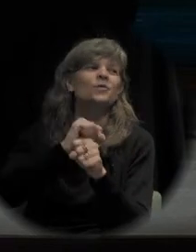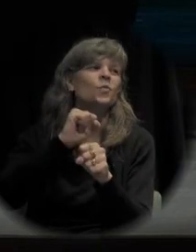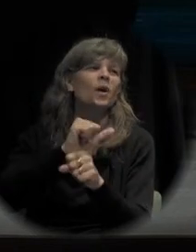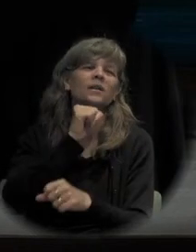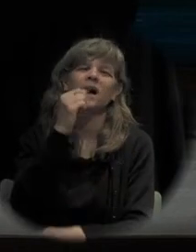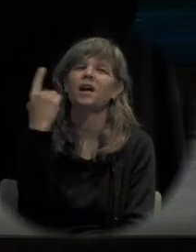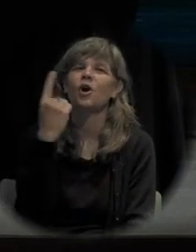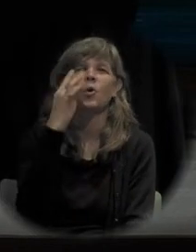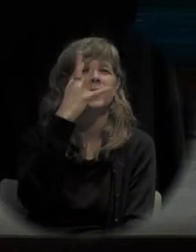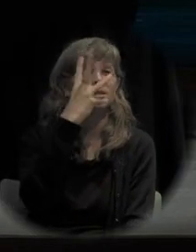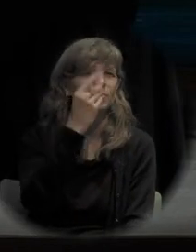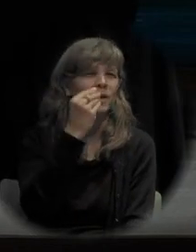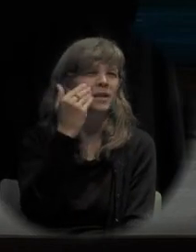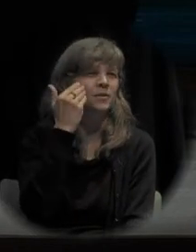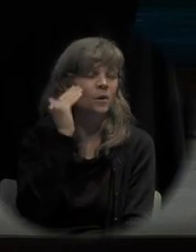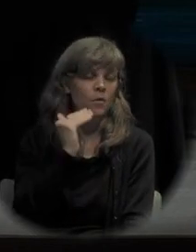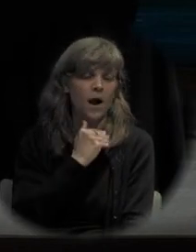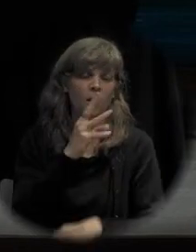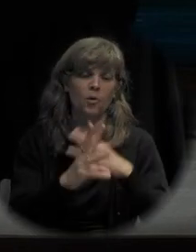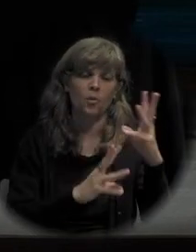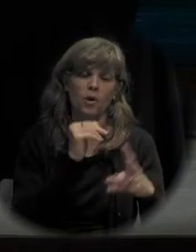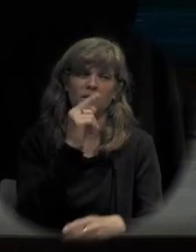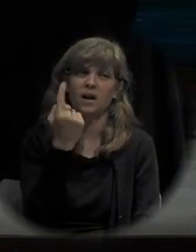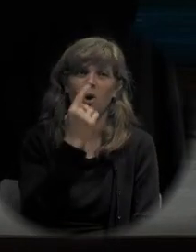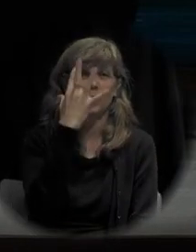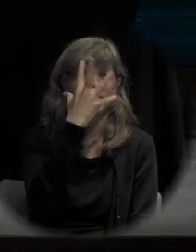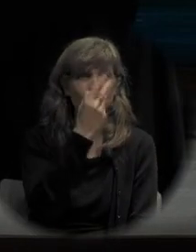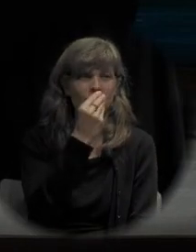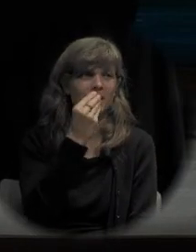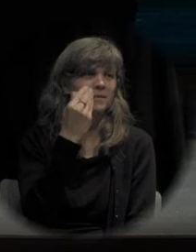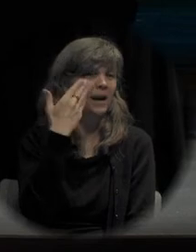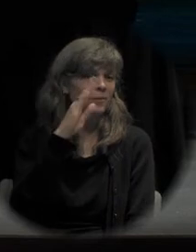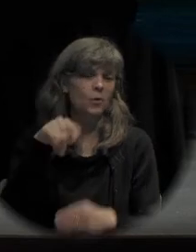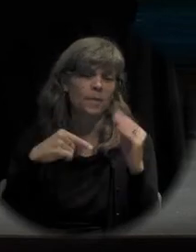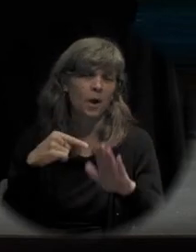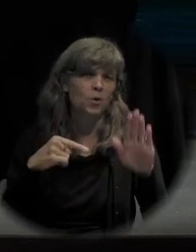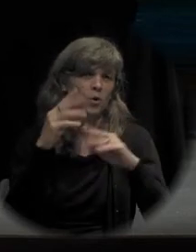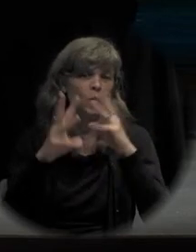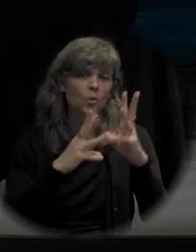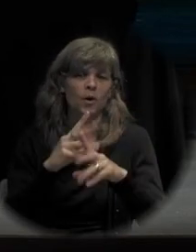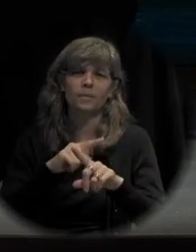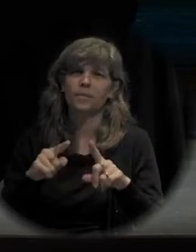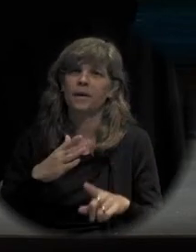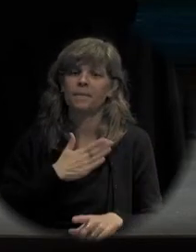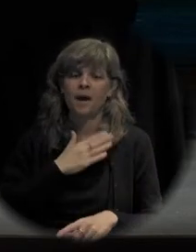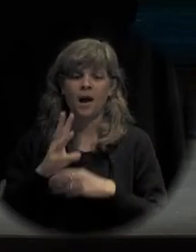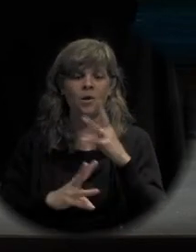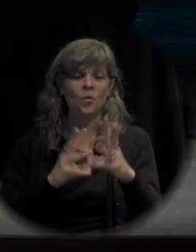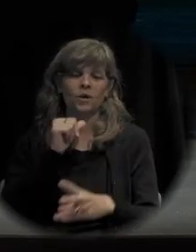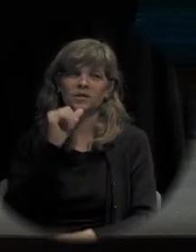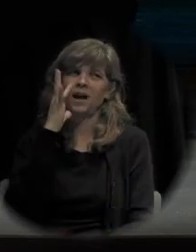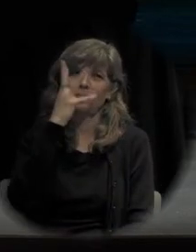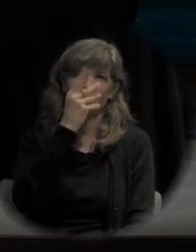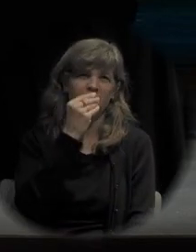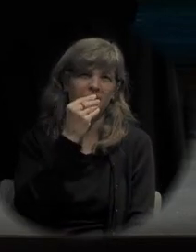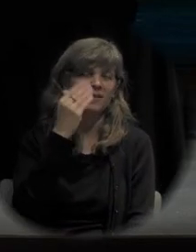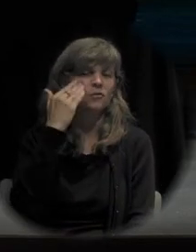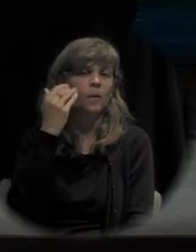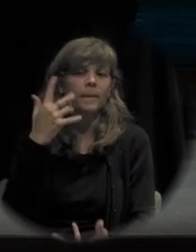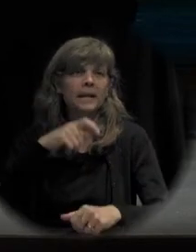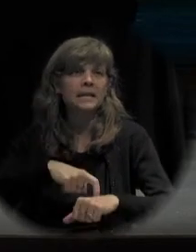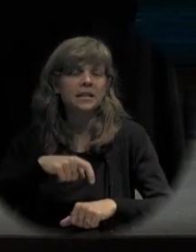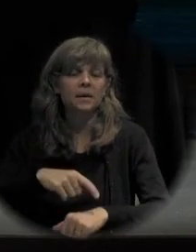our world. I don't know about you, but at least that's my world. In fact, oftentimes it's really hard, it's